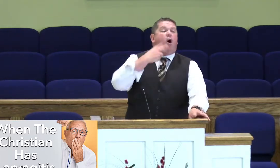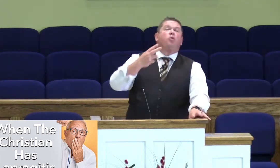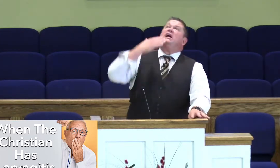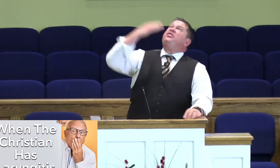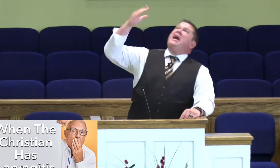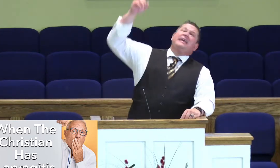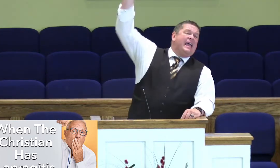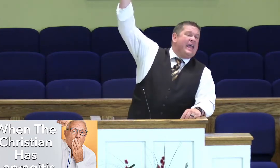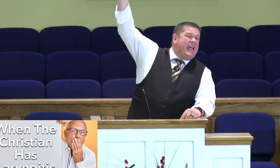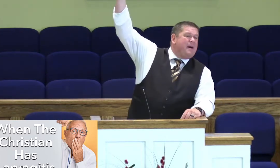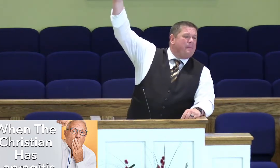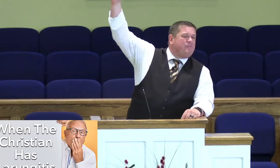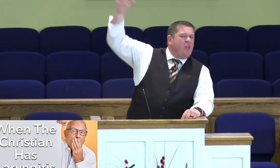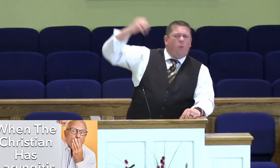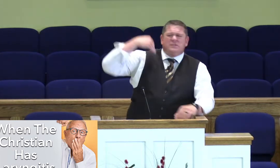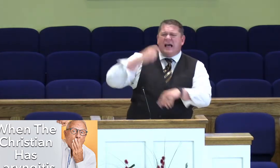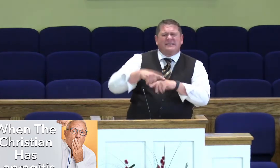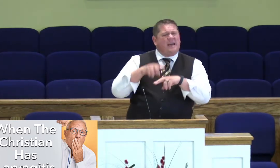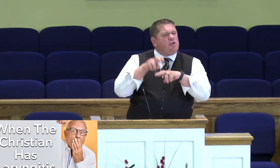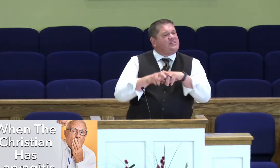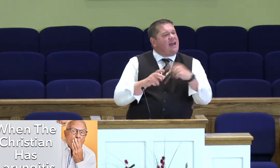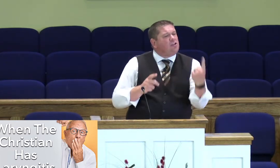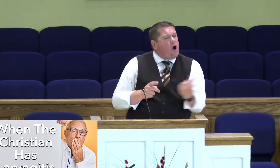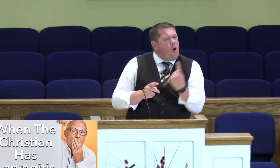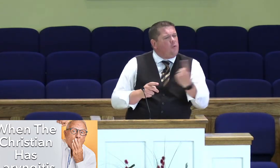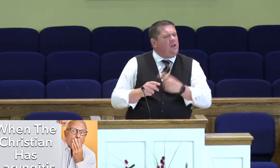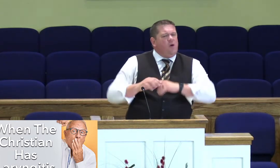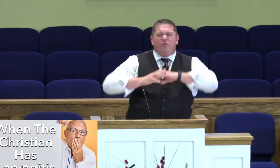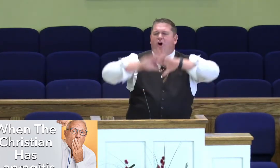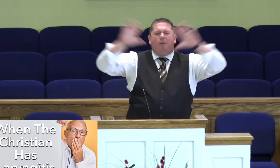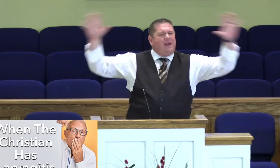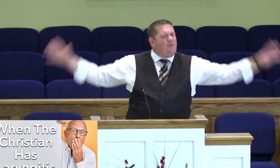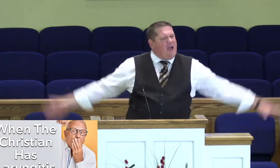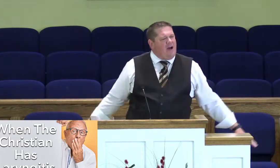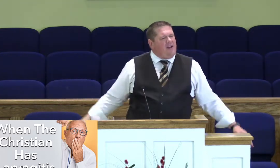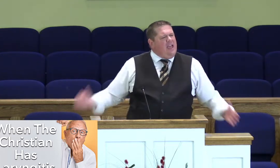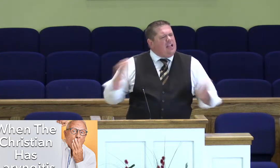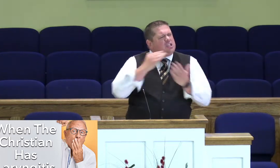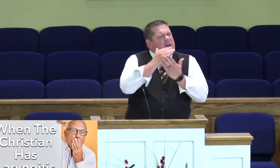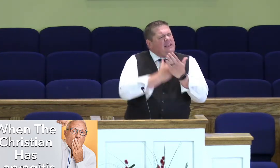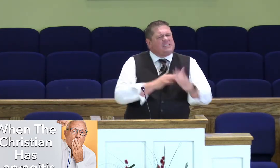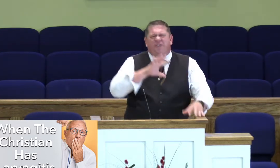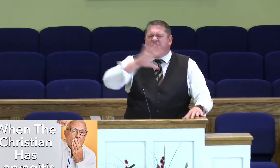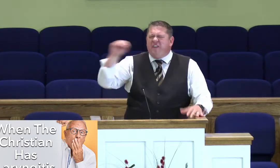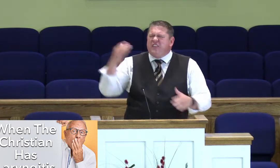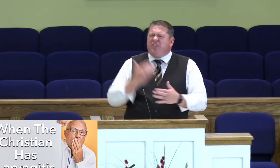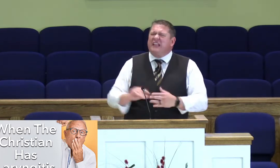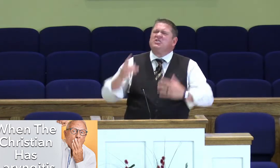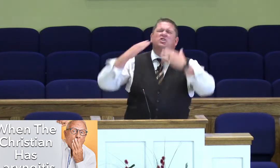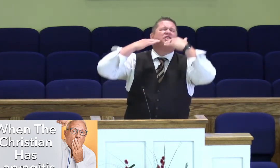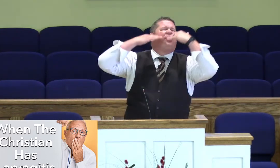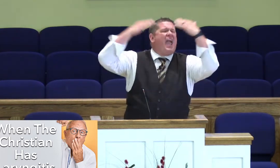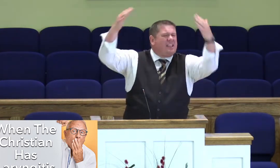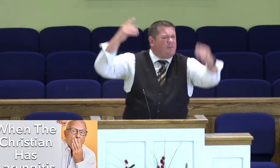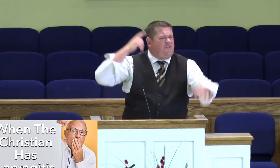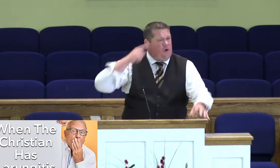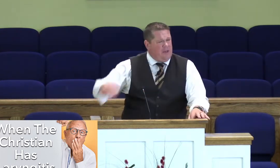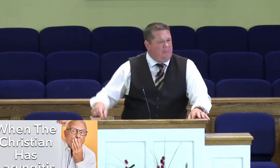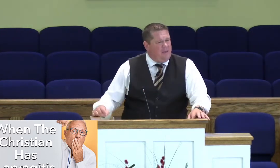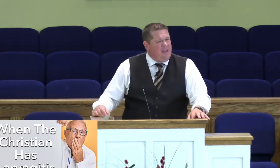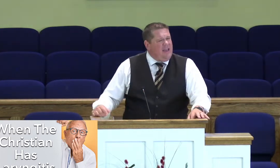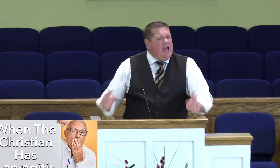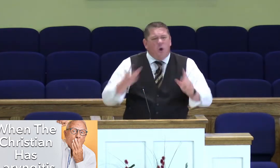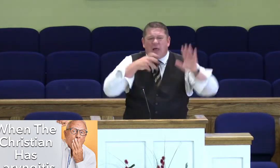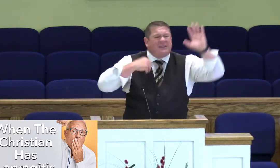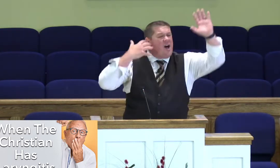go, vocally thanking Him. When's the last time you sat alone with nobody around and just made a list of 50 things and just thanked them for